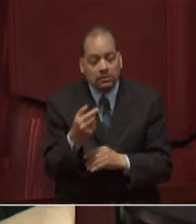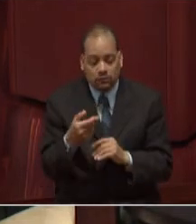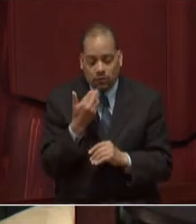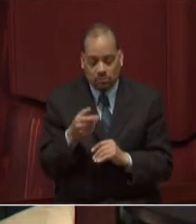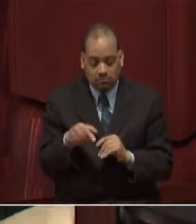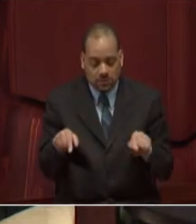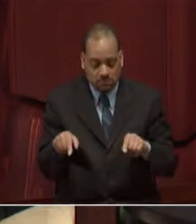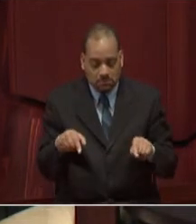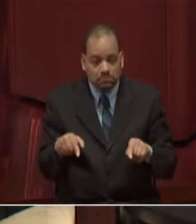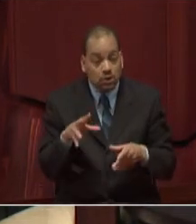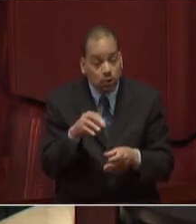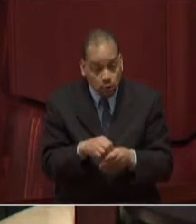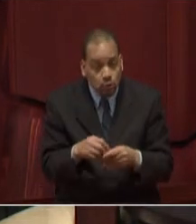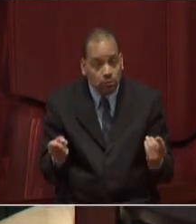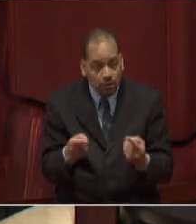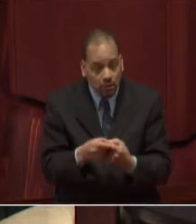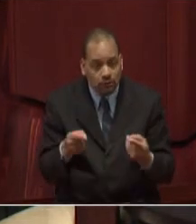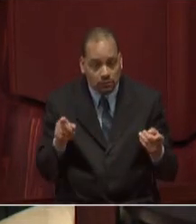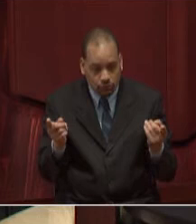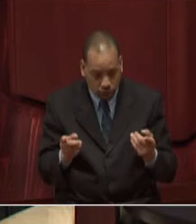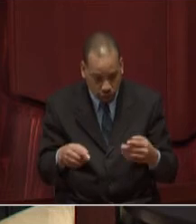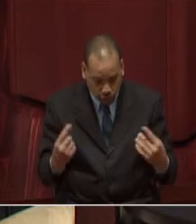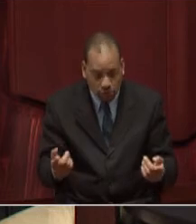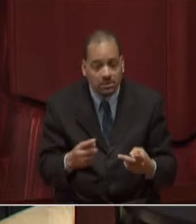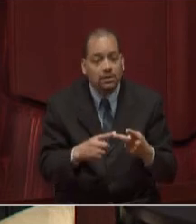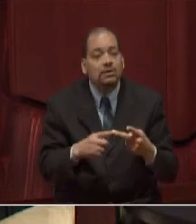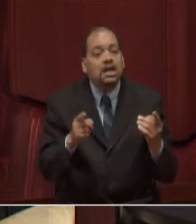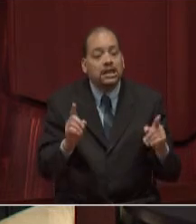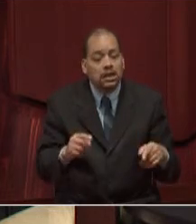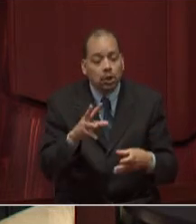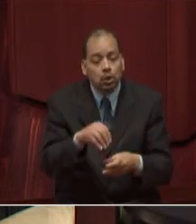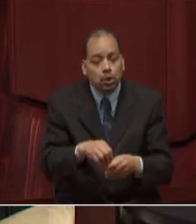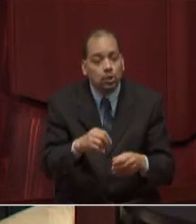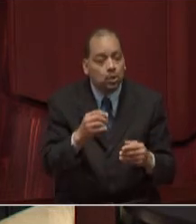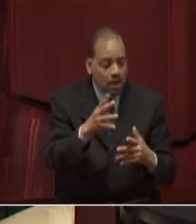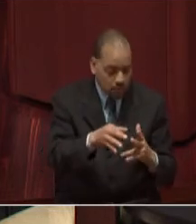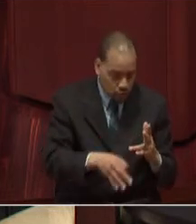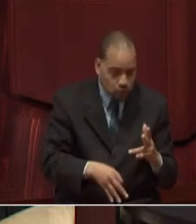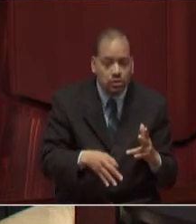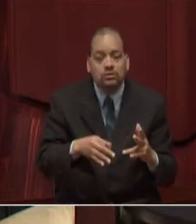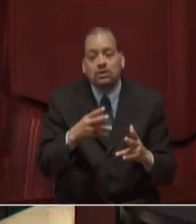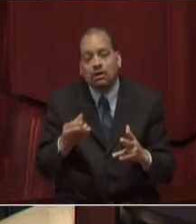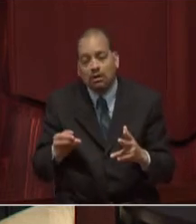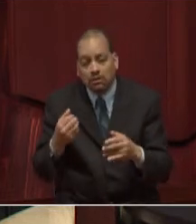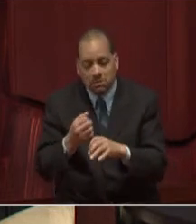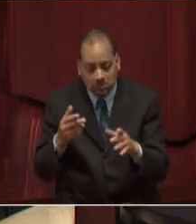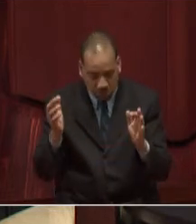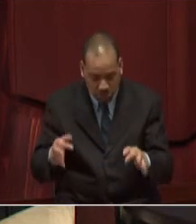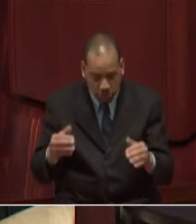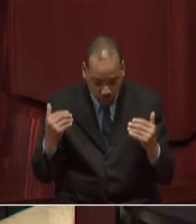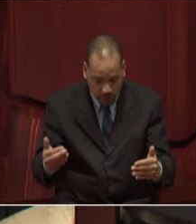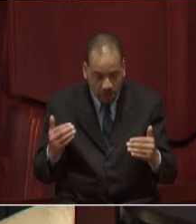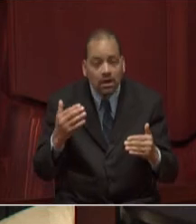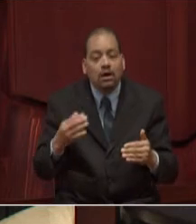disagreements, options, make decisions, and then oversee the implementation of policy that